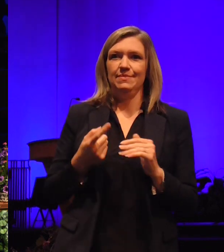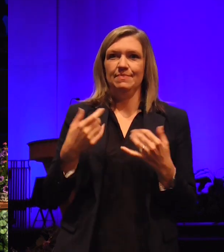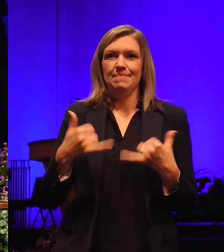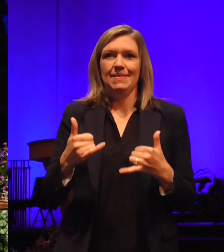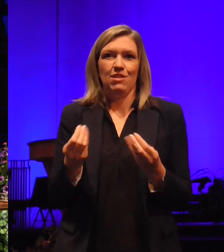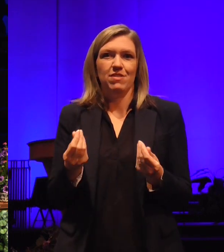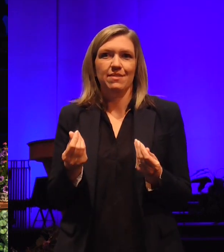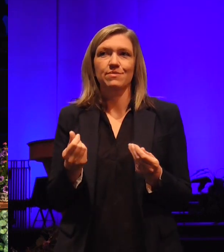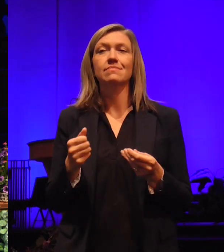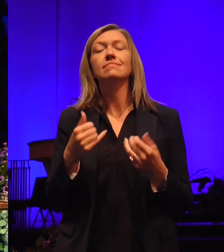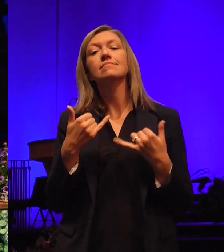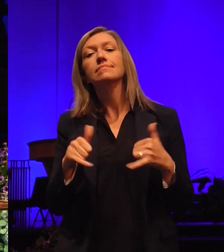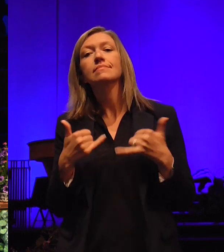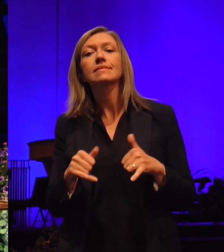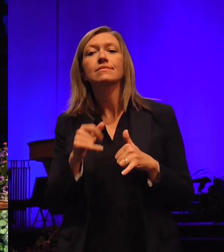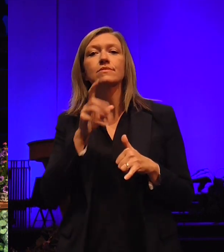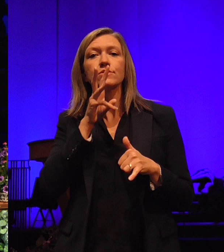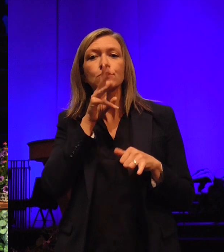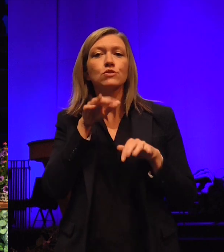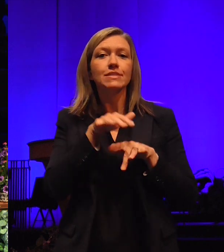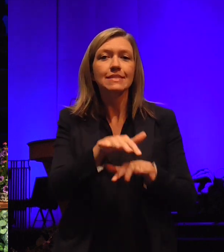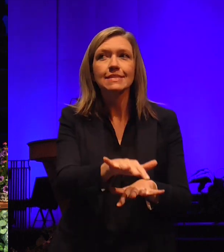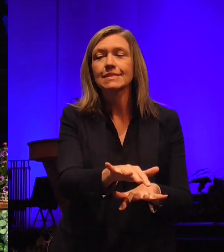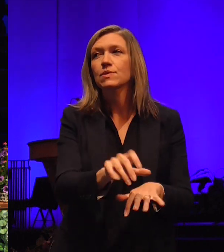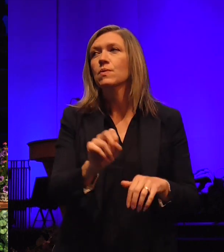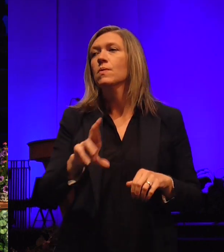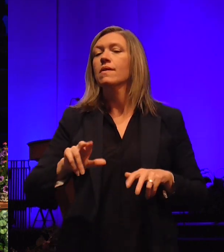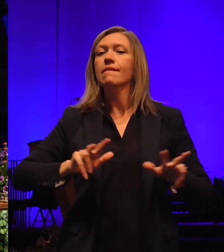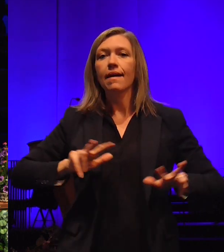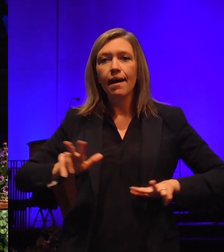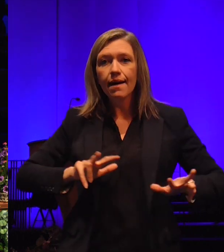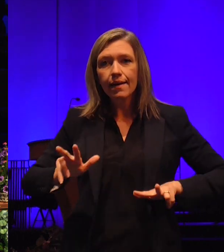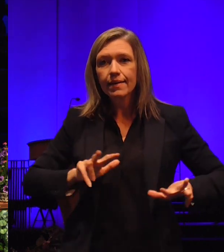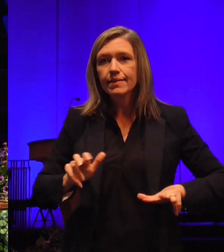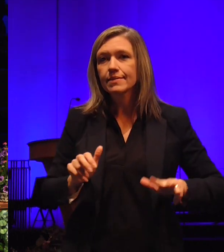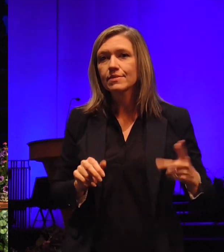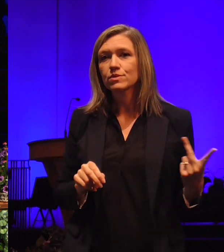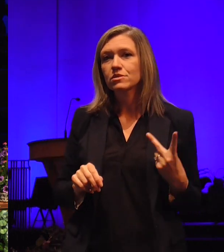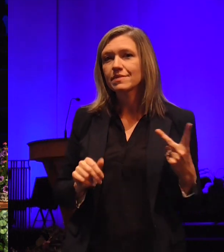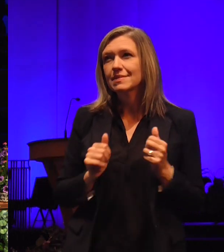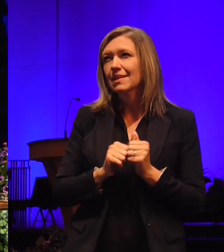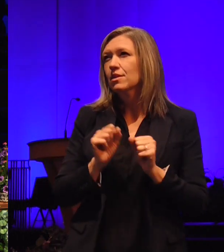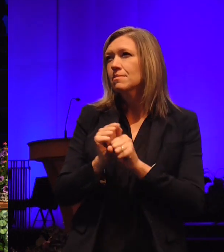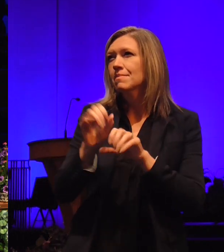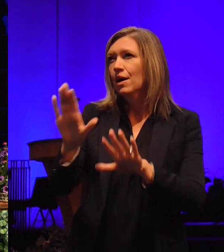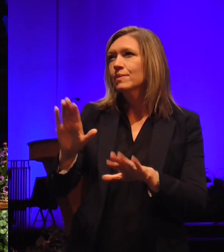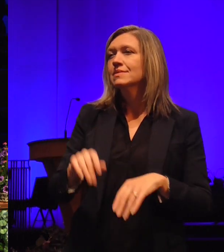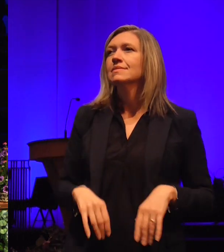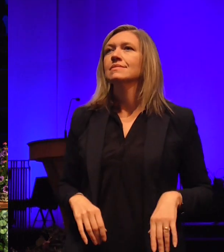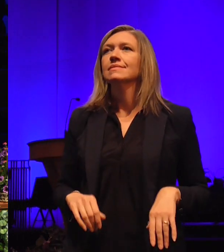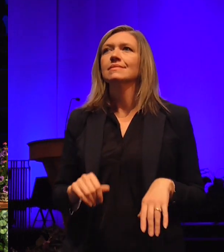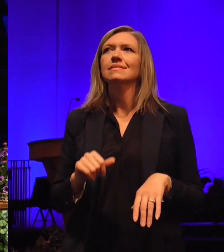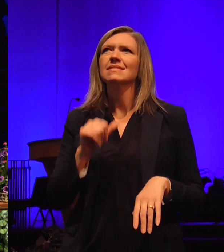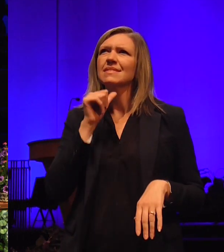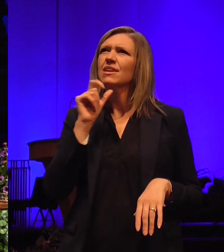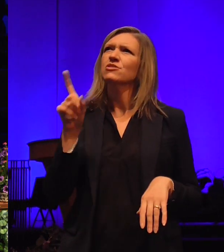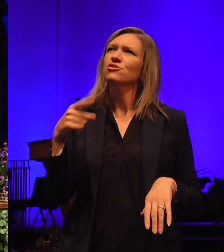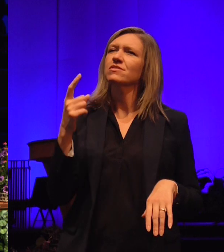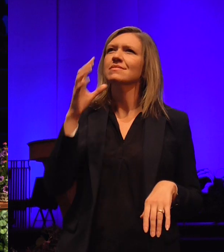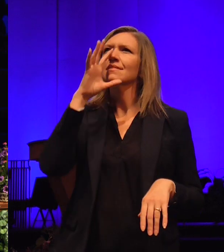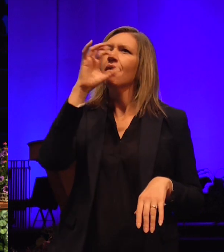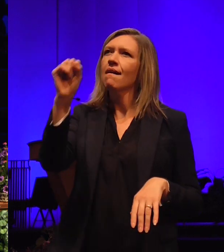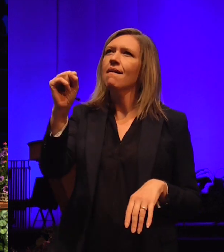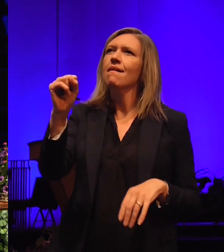whether it be playing in a creek or taking a hike together in the mountains. It's not just the awe experience